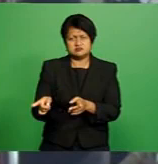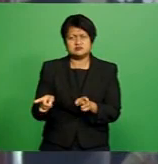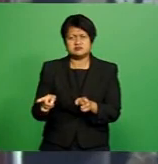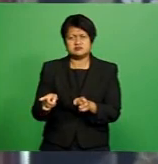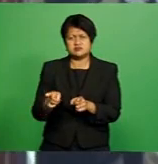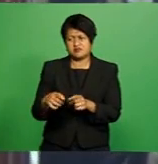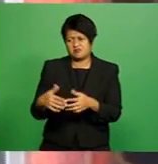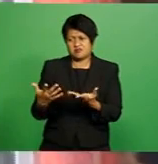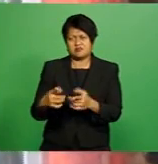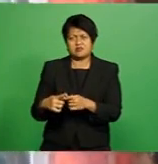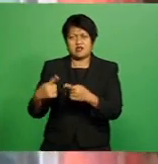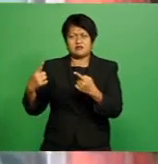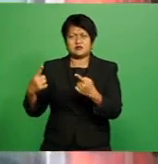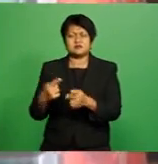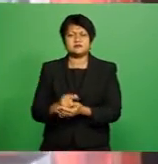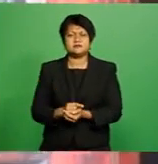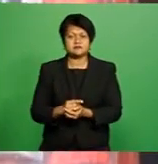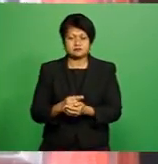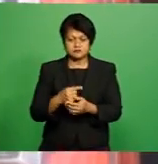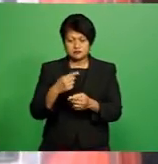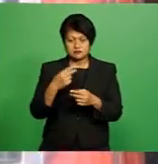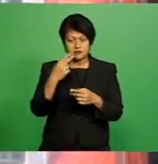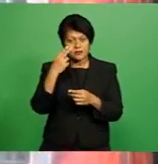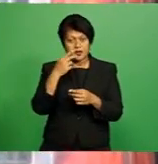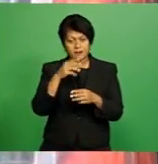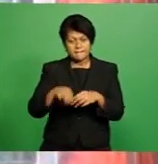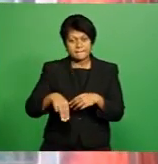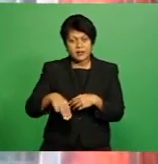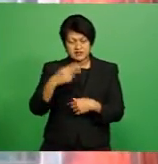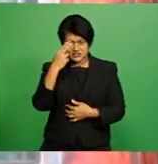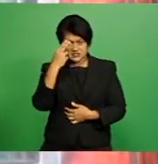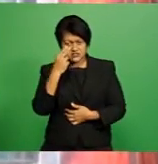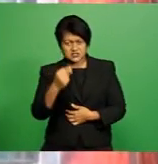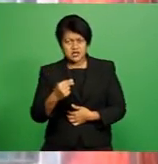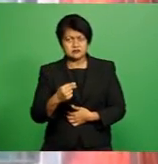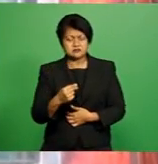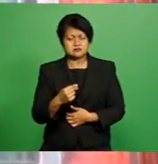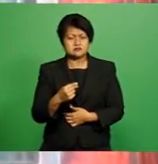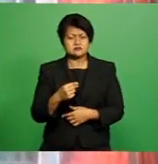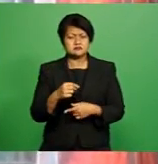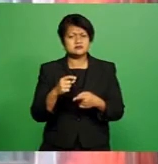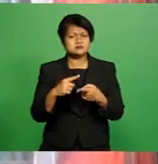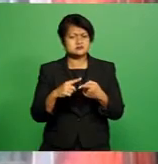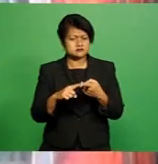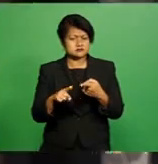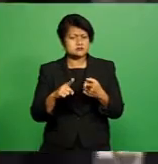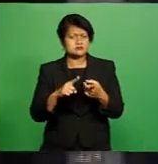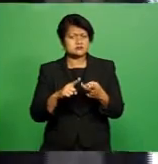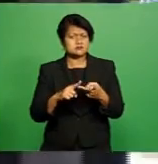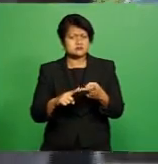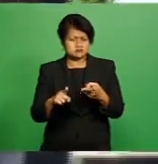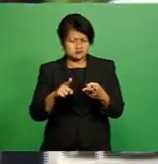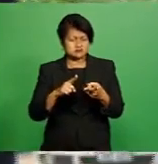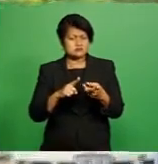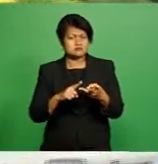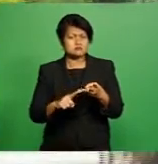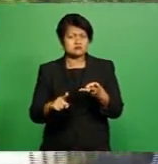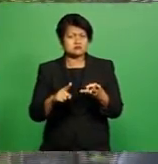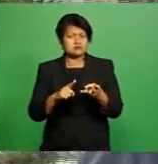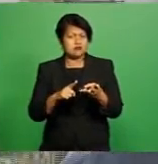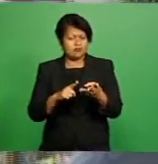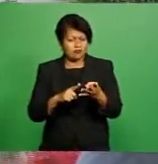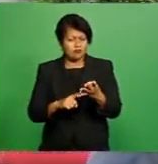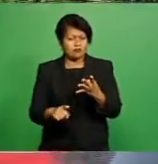party. Members named yesterday include former Party General Secretary Andi Litiangioni Barabi, Ratutevita